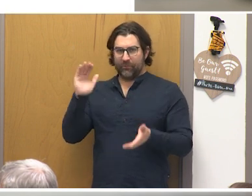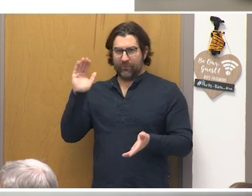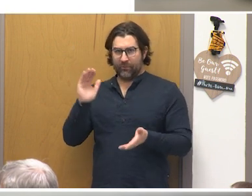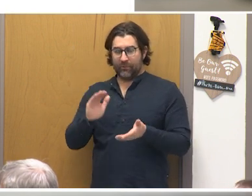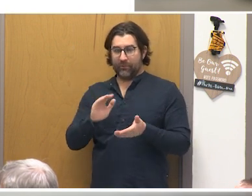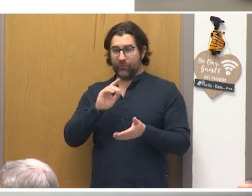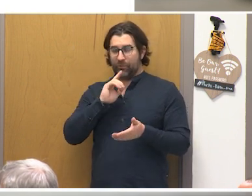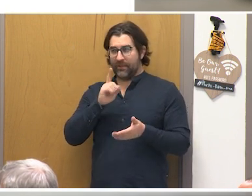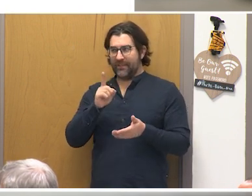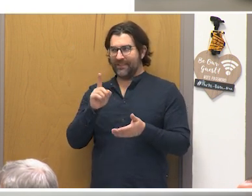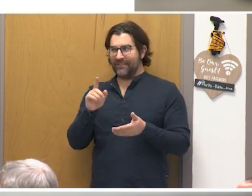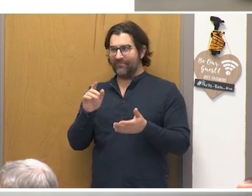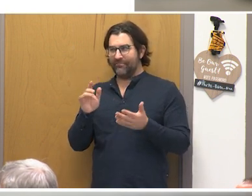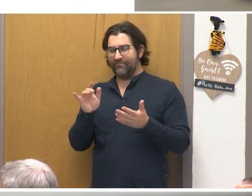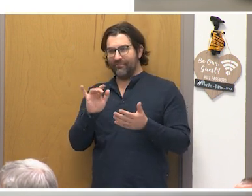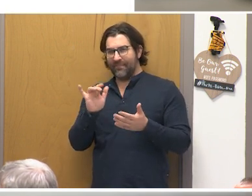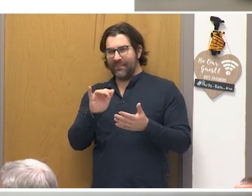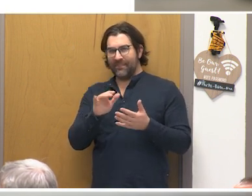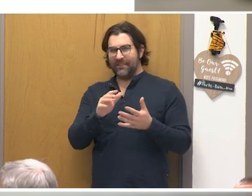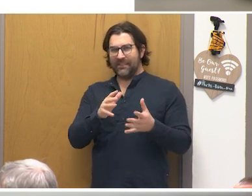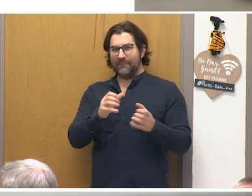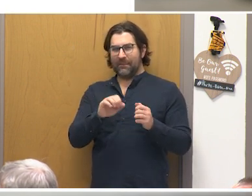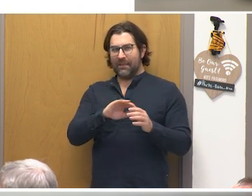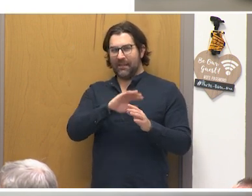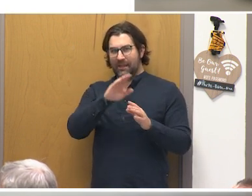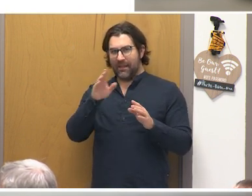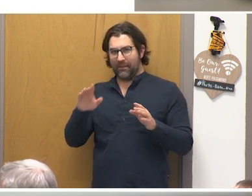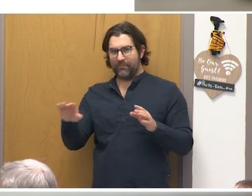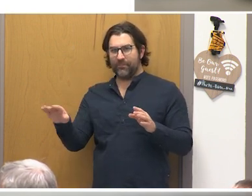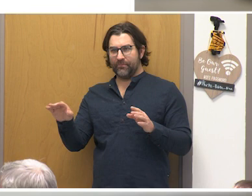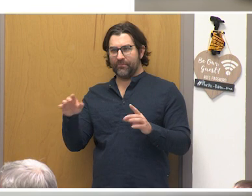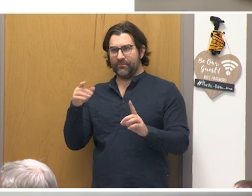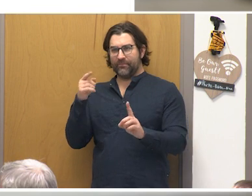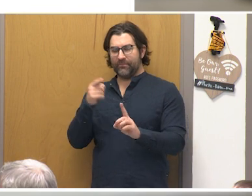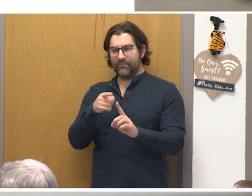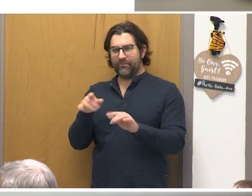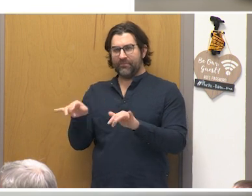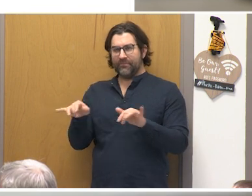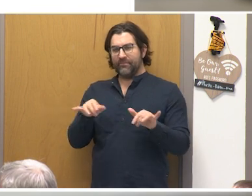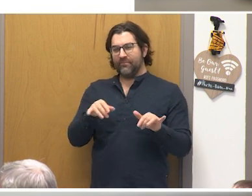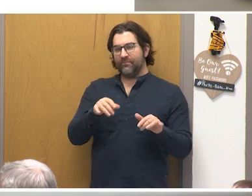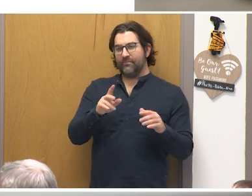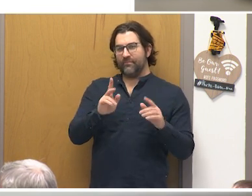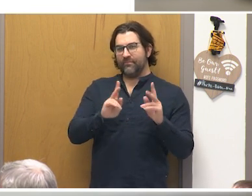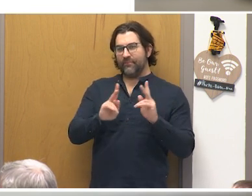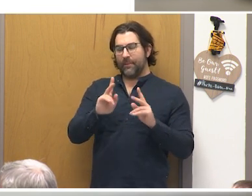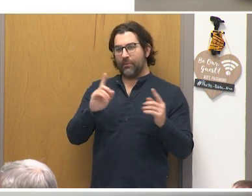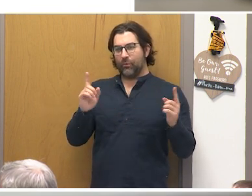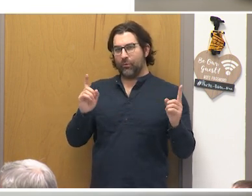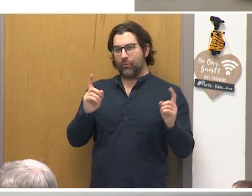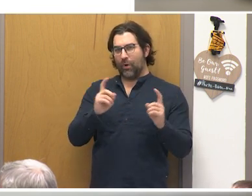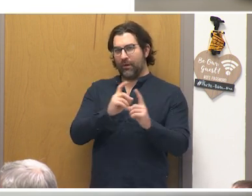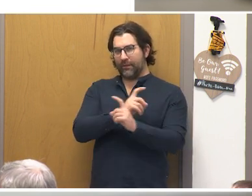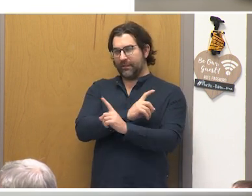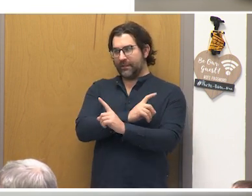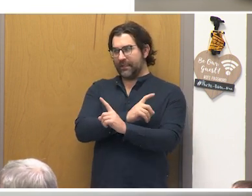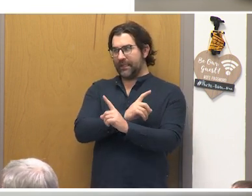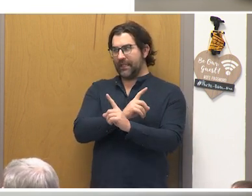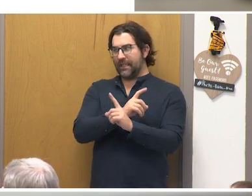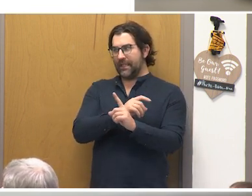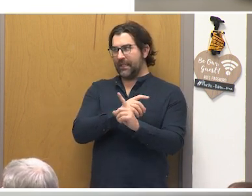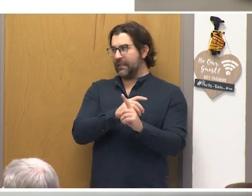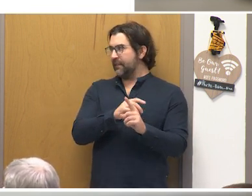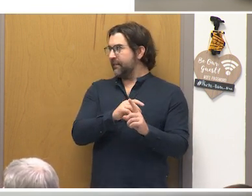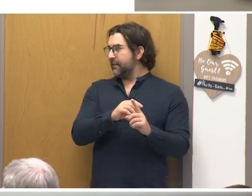really do act sort of like a speed hump in totality, where the pedestrian crossing is the flat